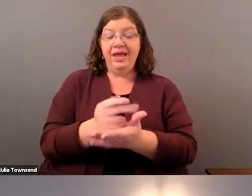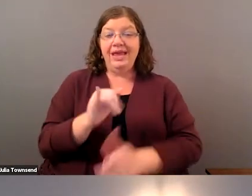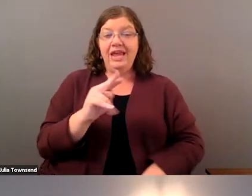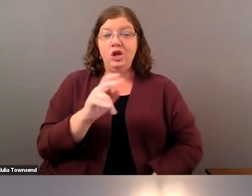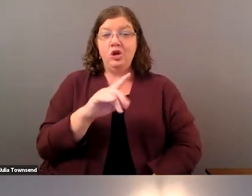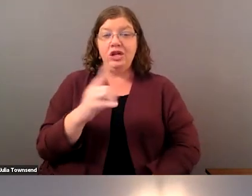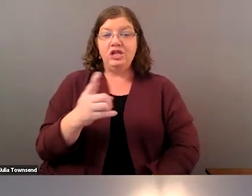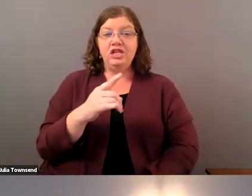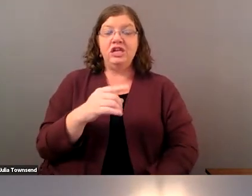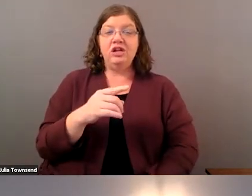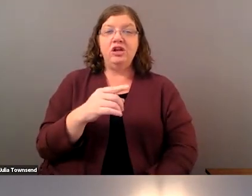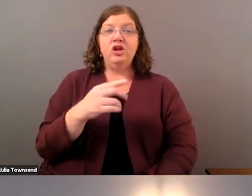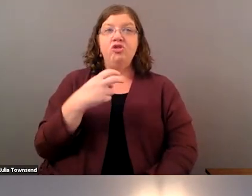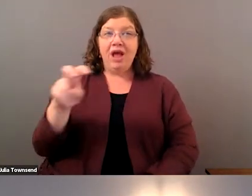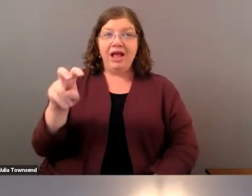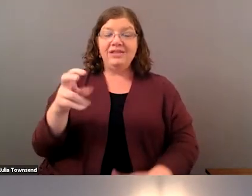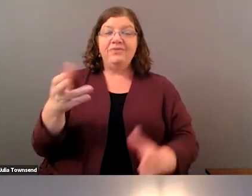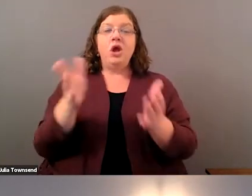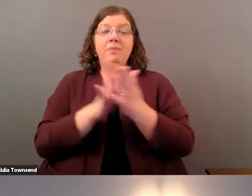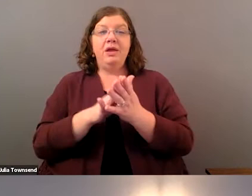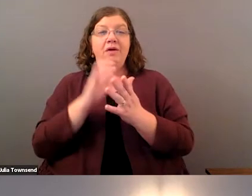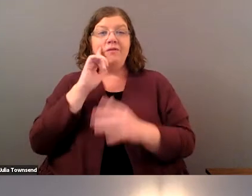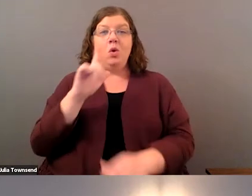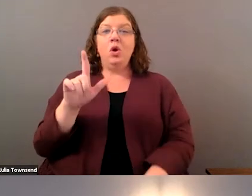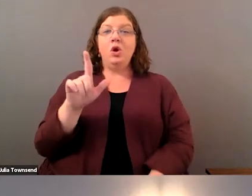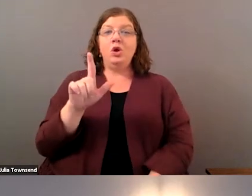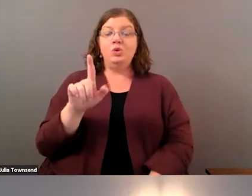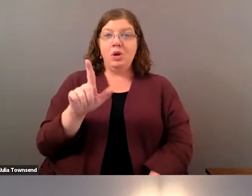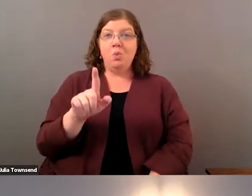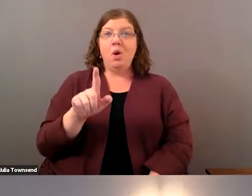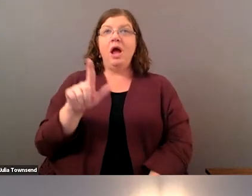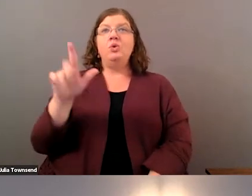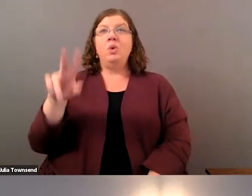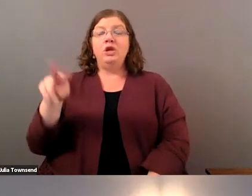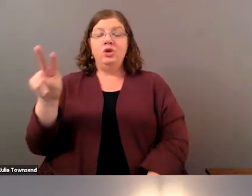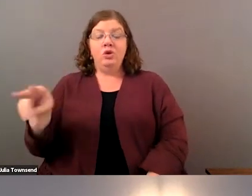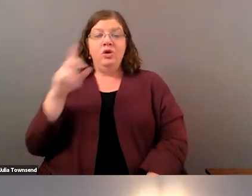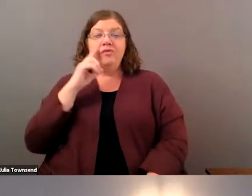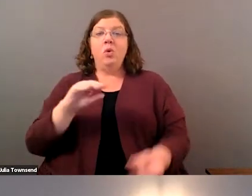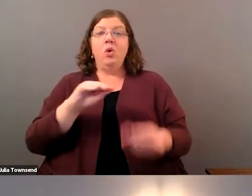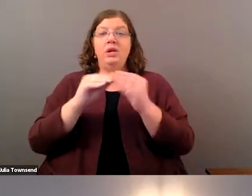transfer appeal for 21-22 school year for case